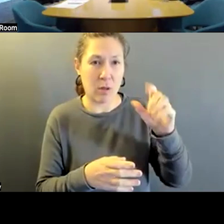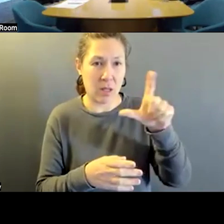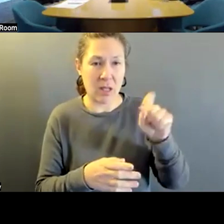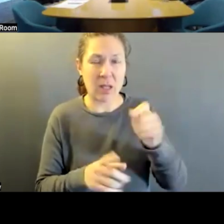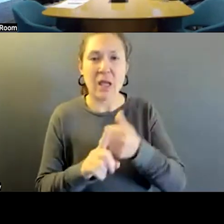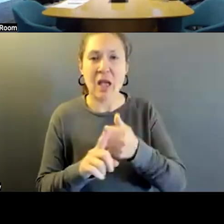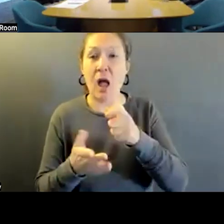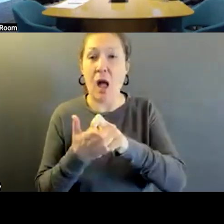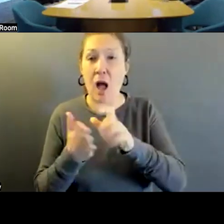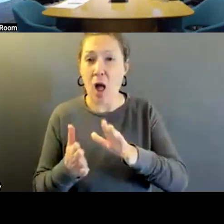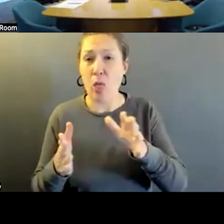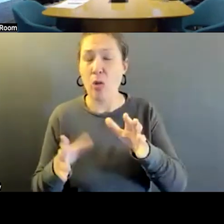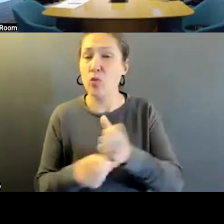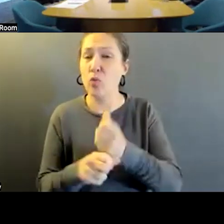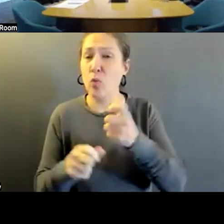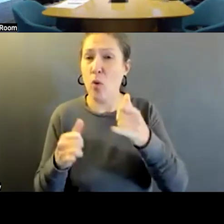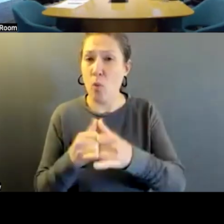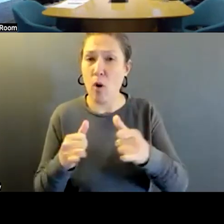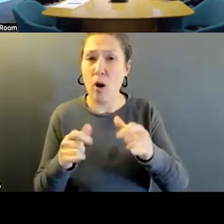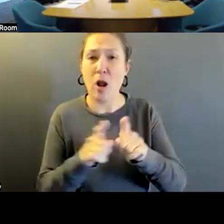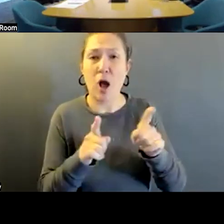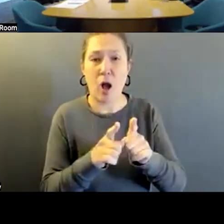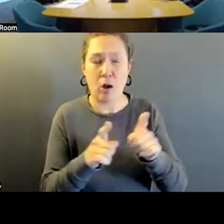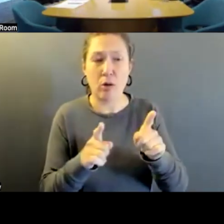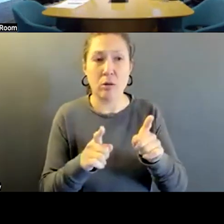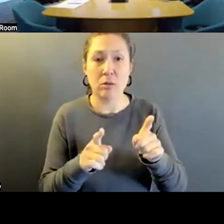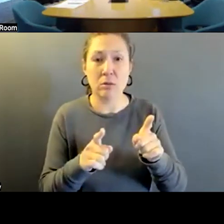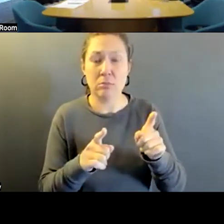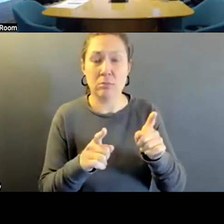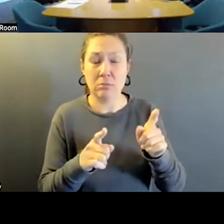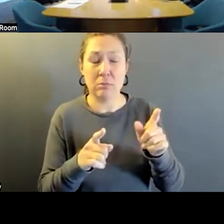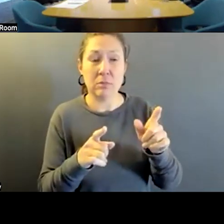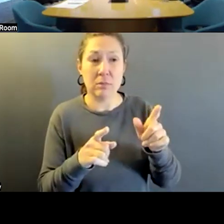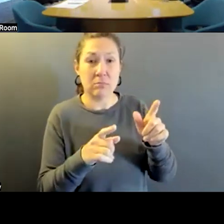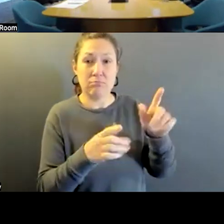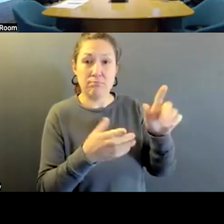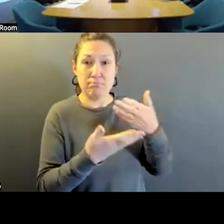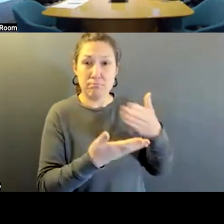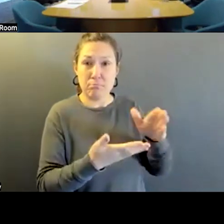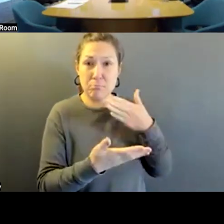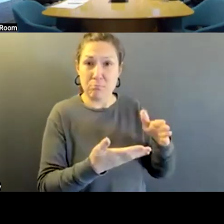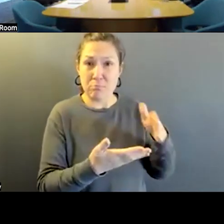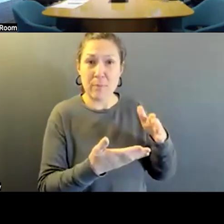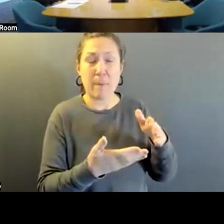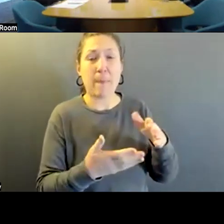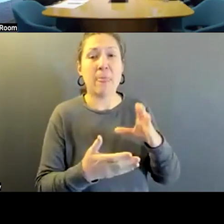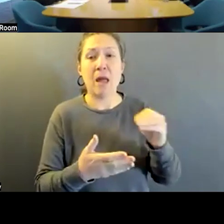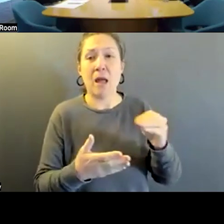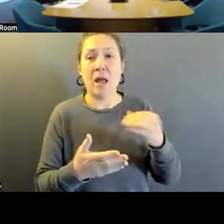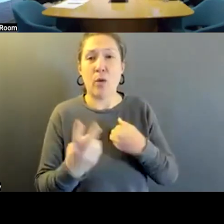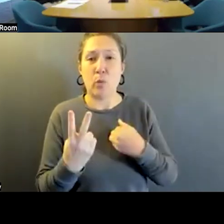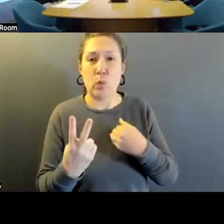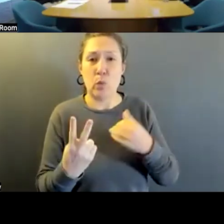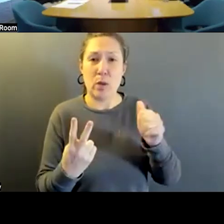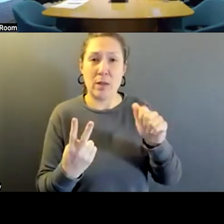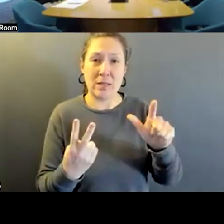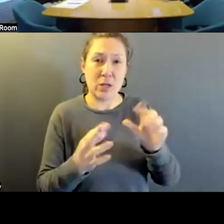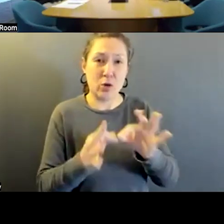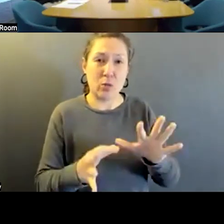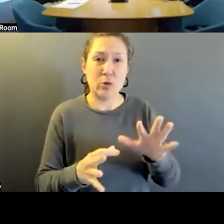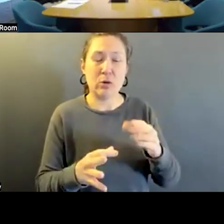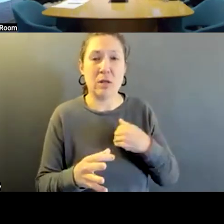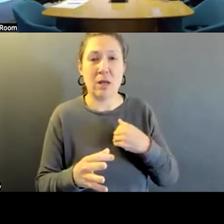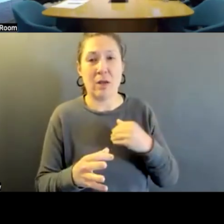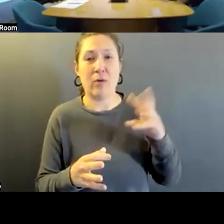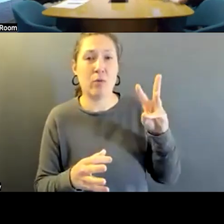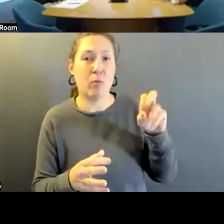folk music. Today, our American Sign Language interpreters are Lucy Annett and Wendy Jalen. And